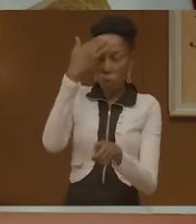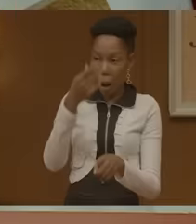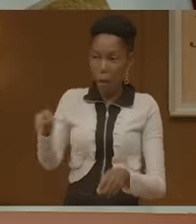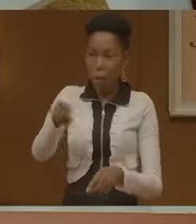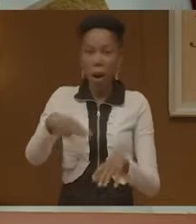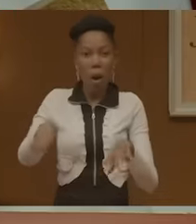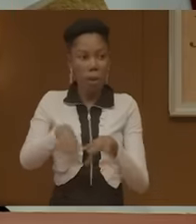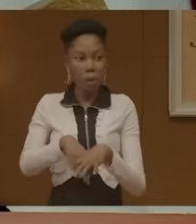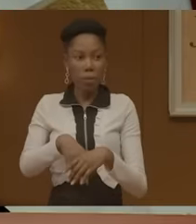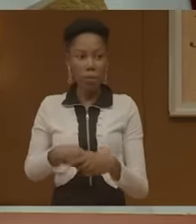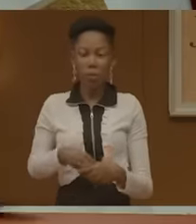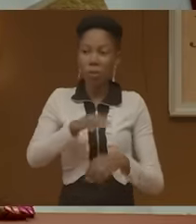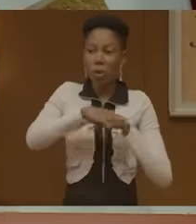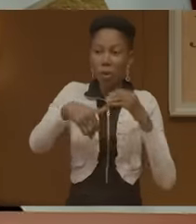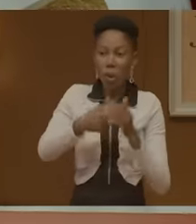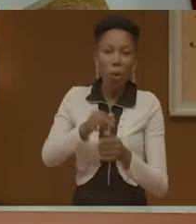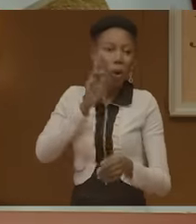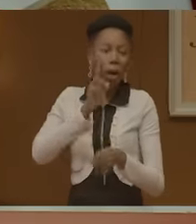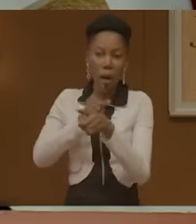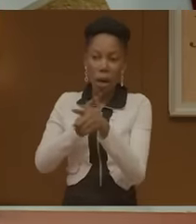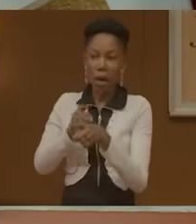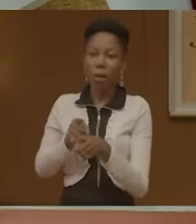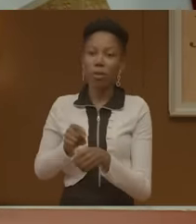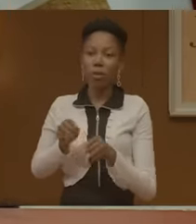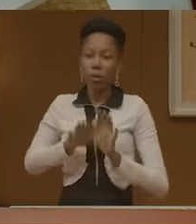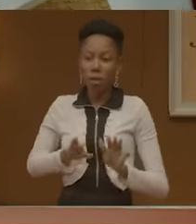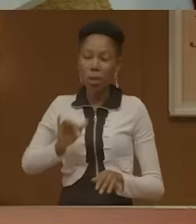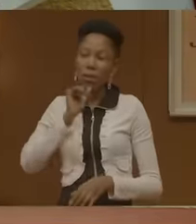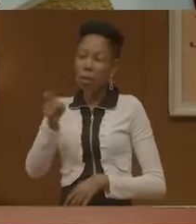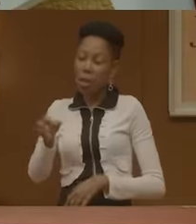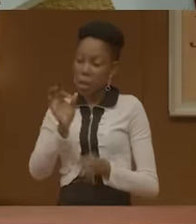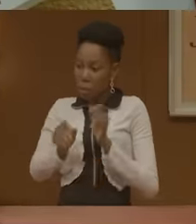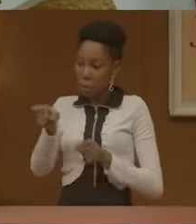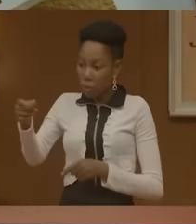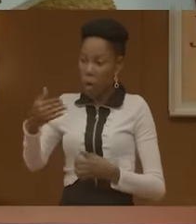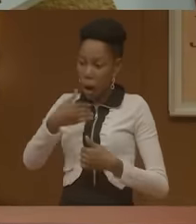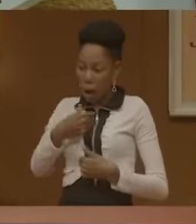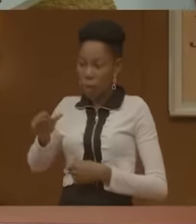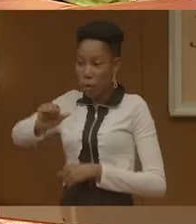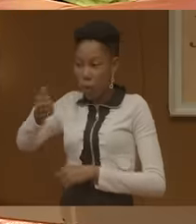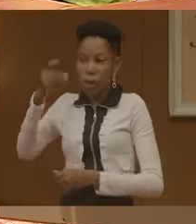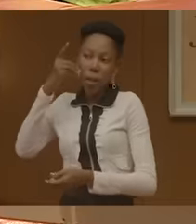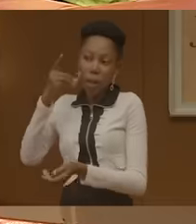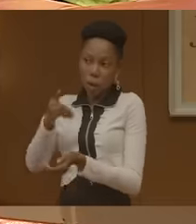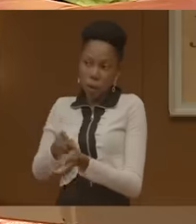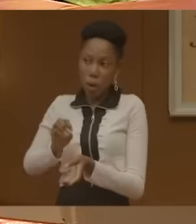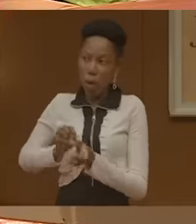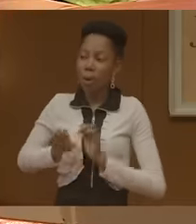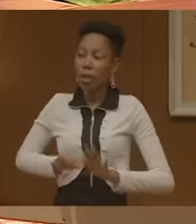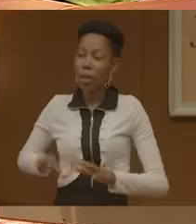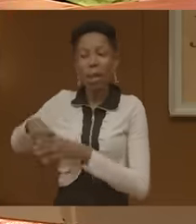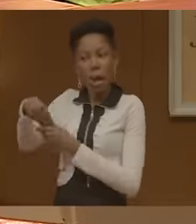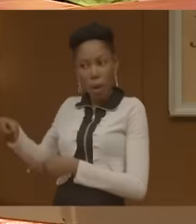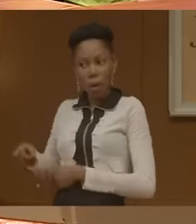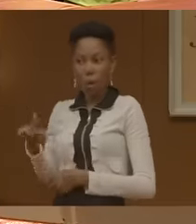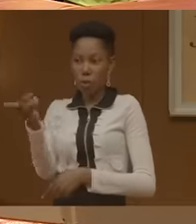married to the mother, all her children, they are children. If you had children before, and you are married and you are all living together, she's the mother to all the children in the house. That's